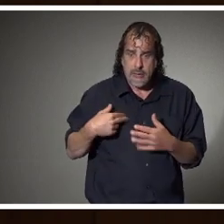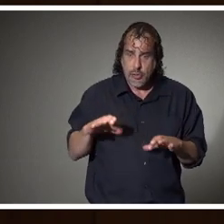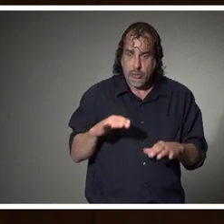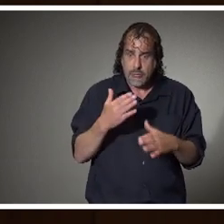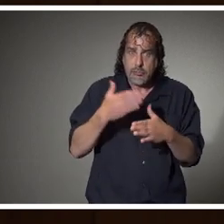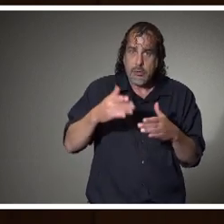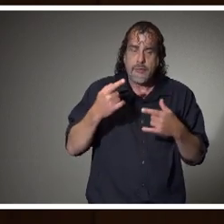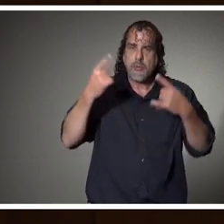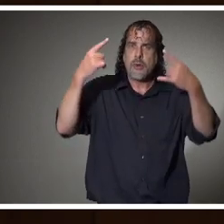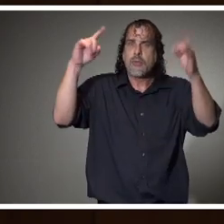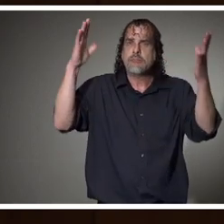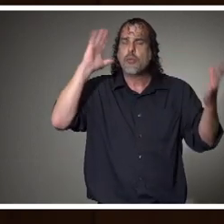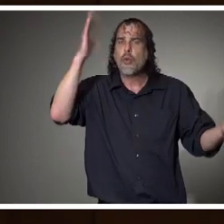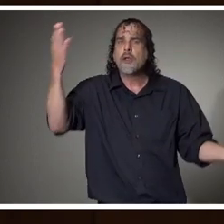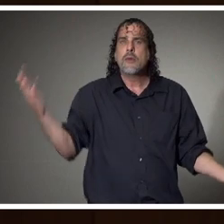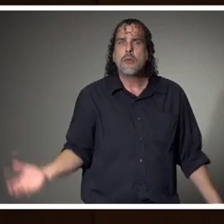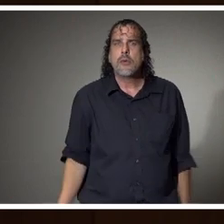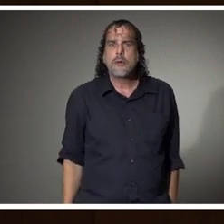most successful.